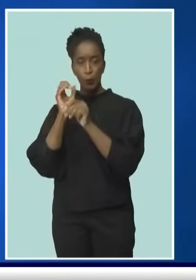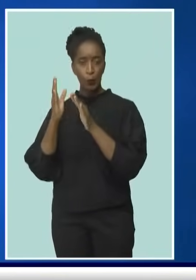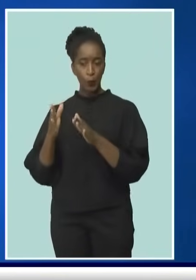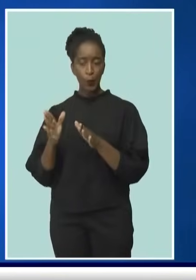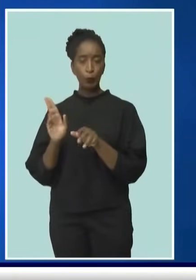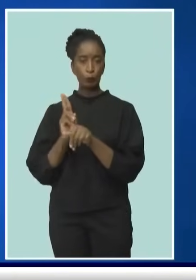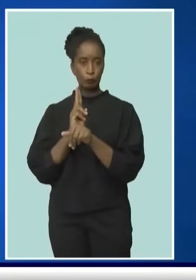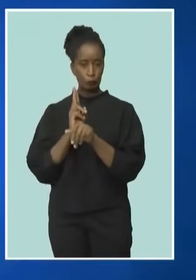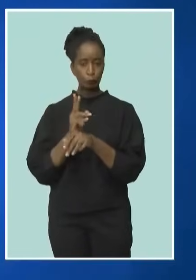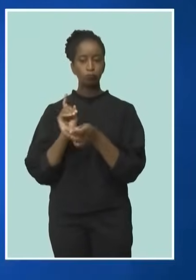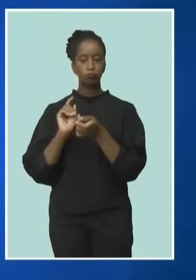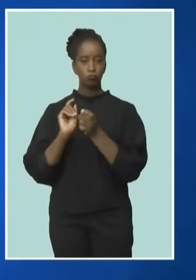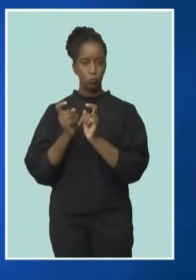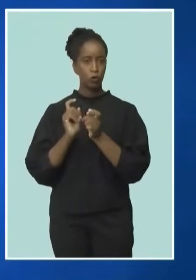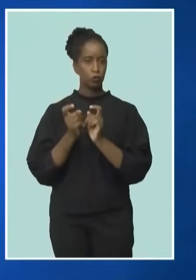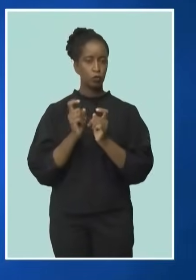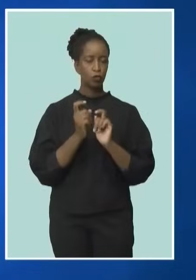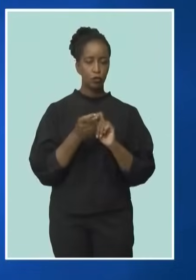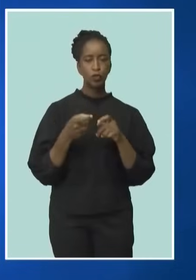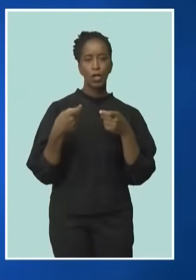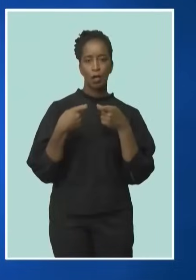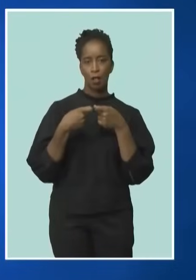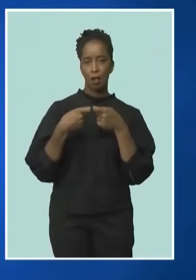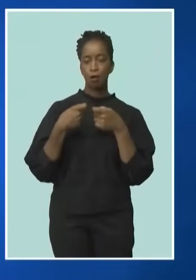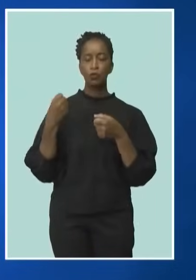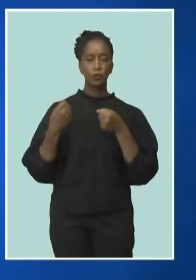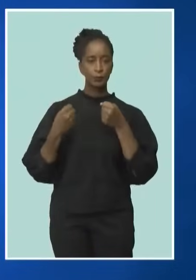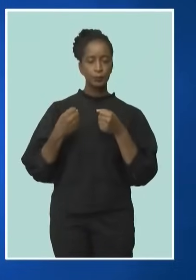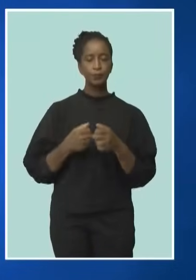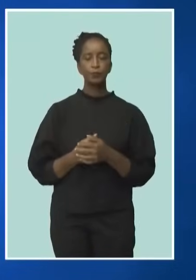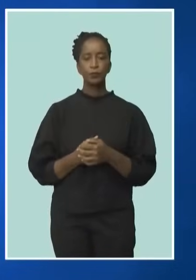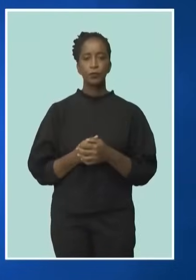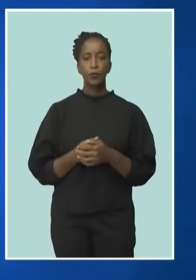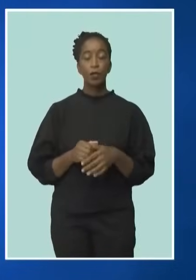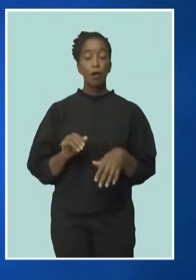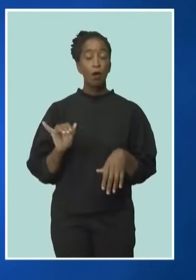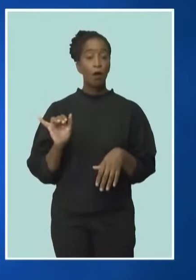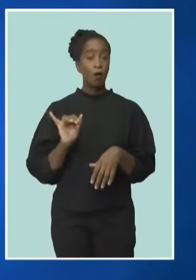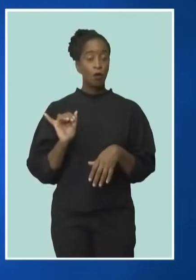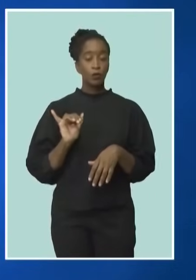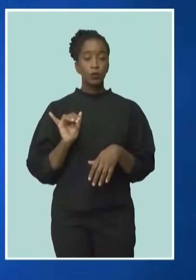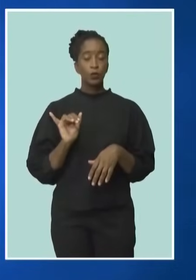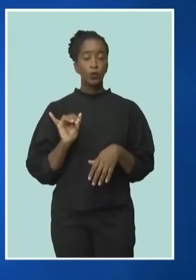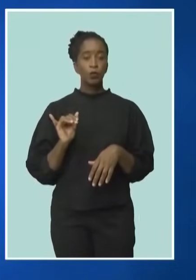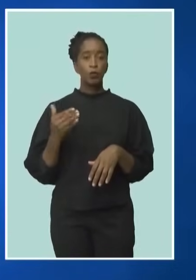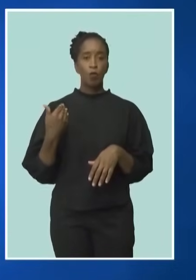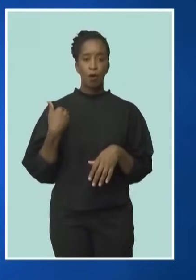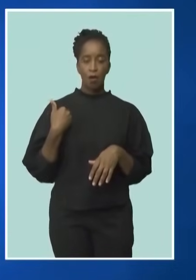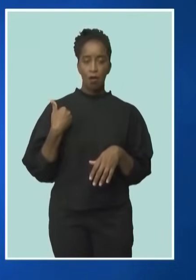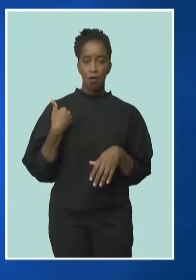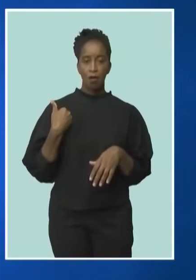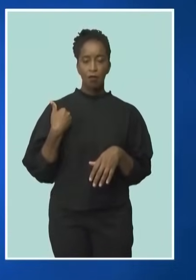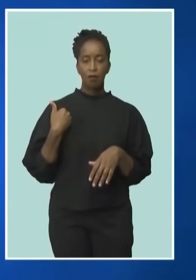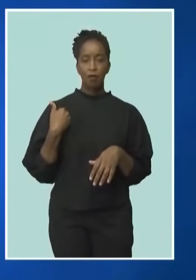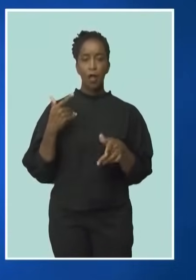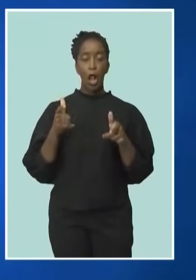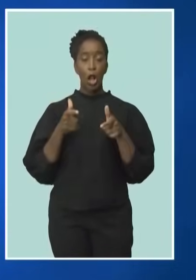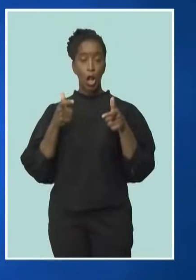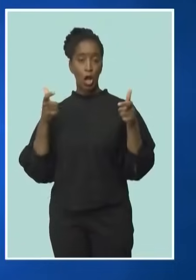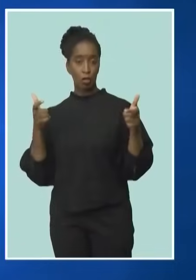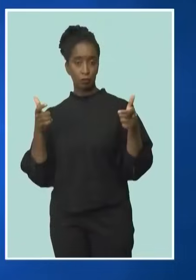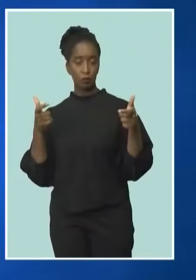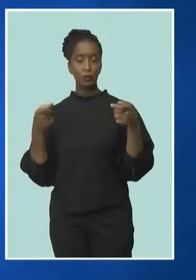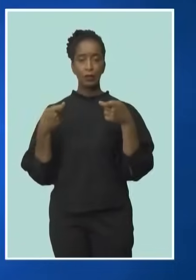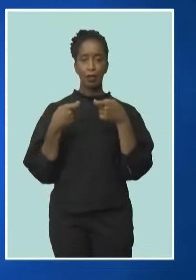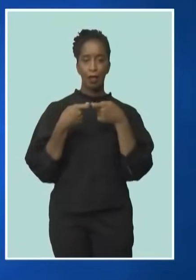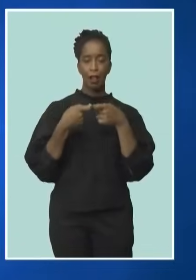to electric vehicles. We have also, and we can boast of the largest electric bus fleet in